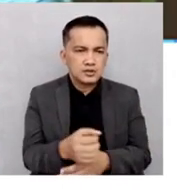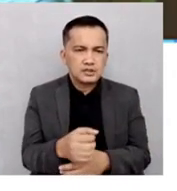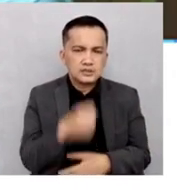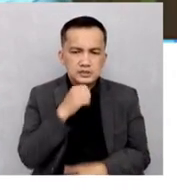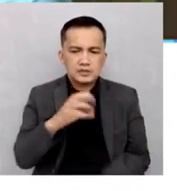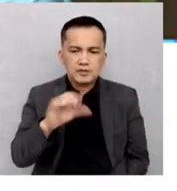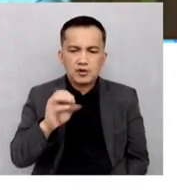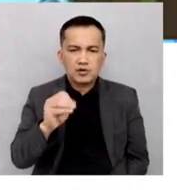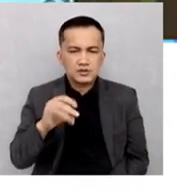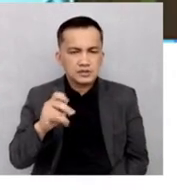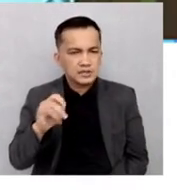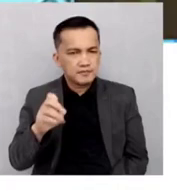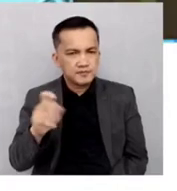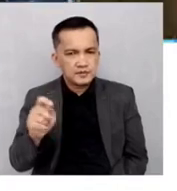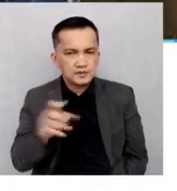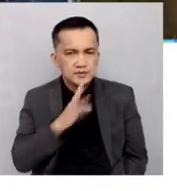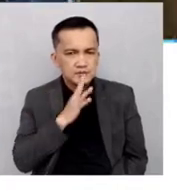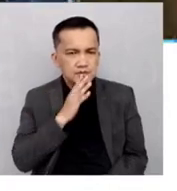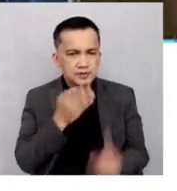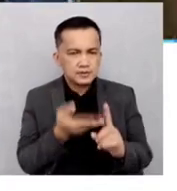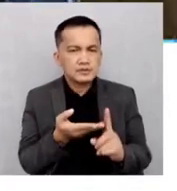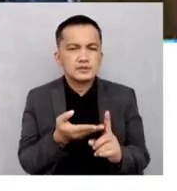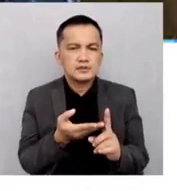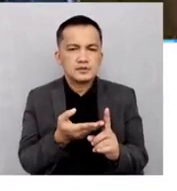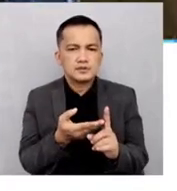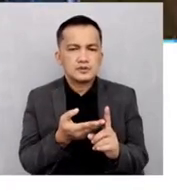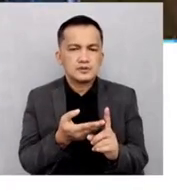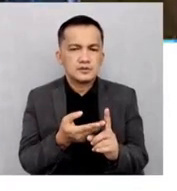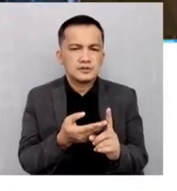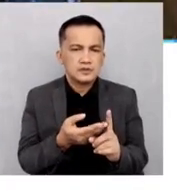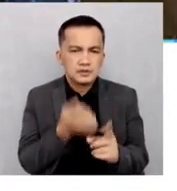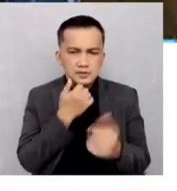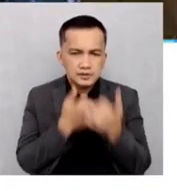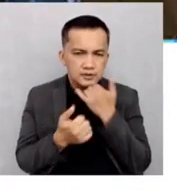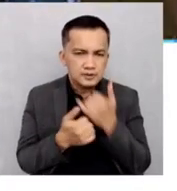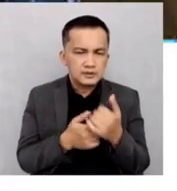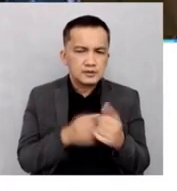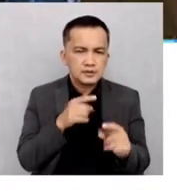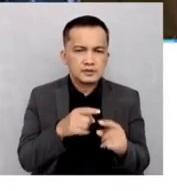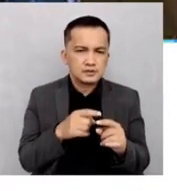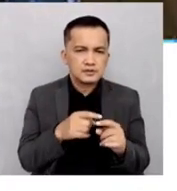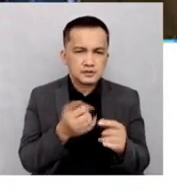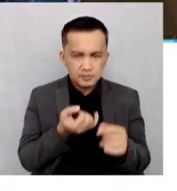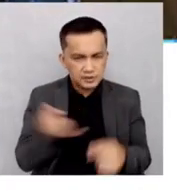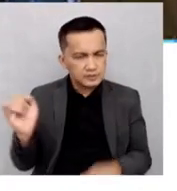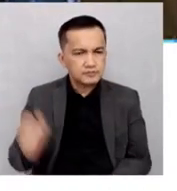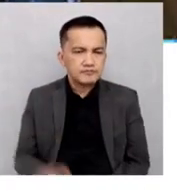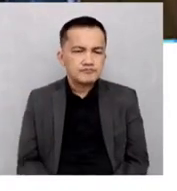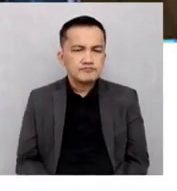mako-contempt kung may sasabihin siya na mga mali doon sa invitation.